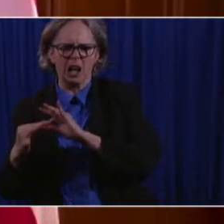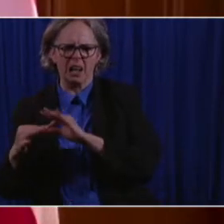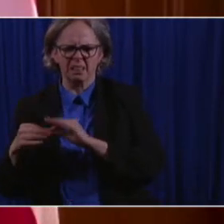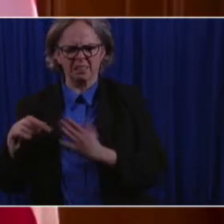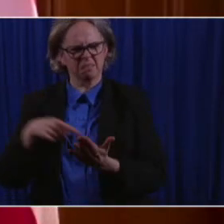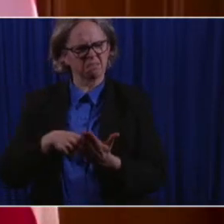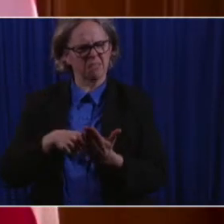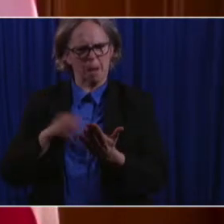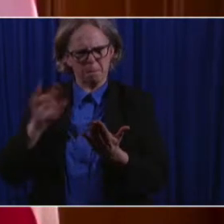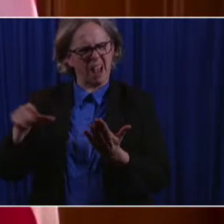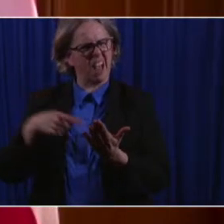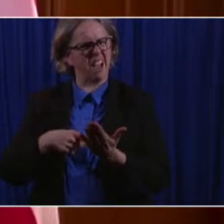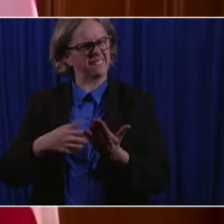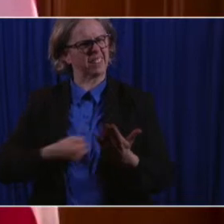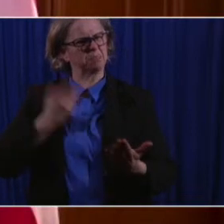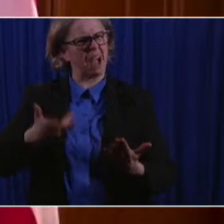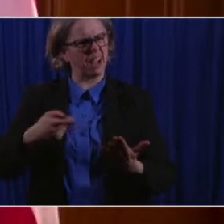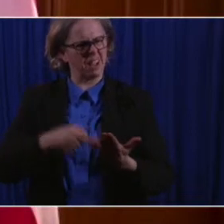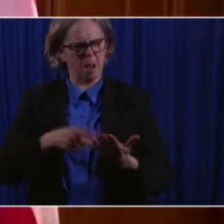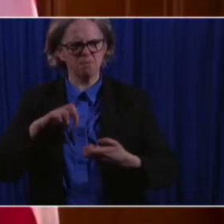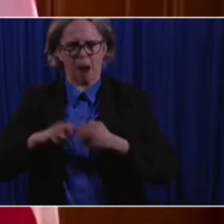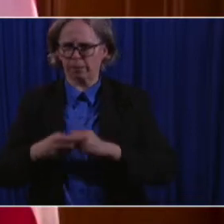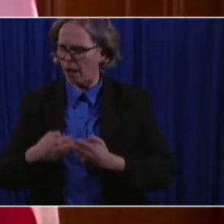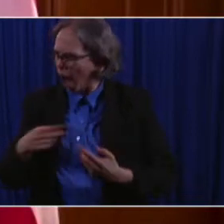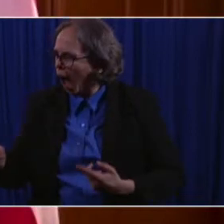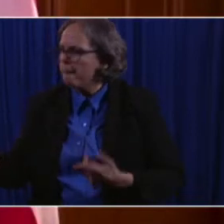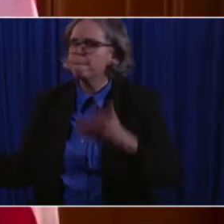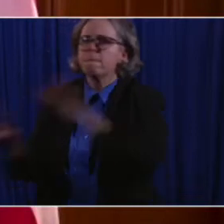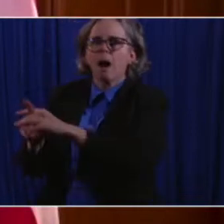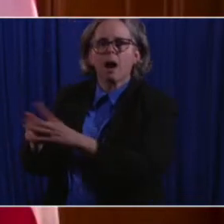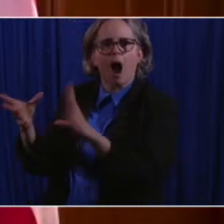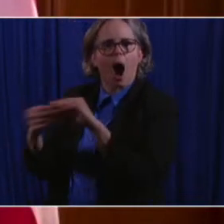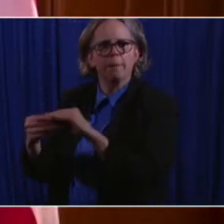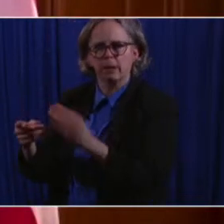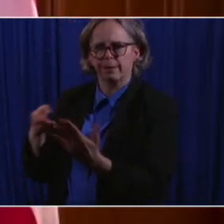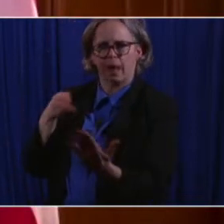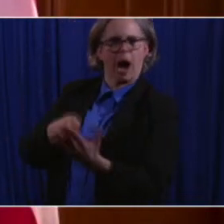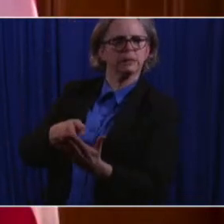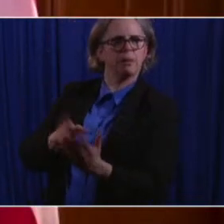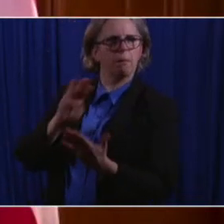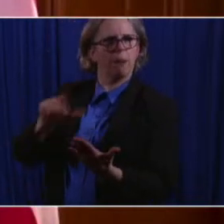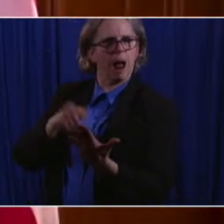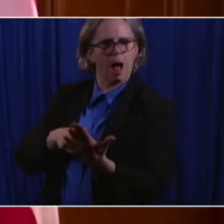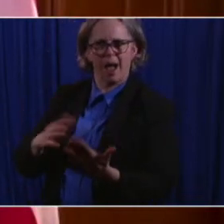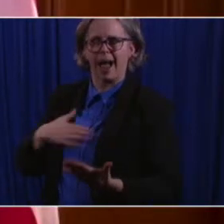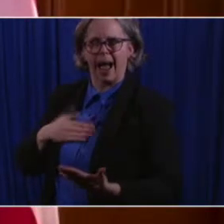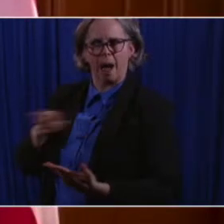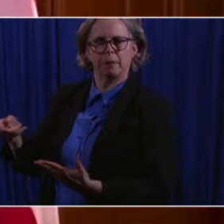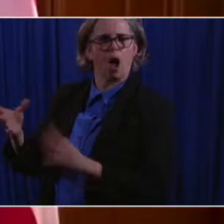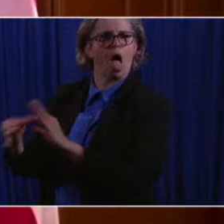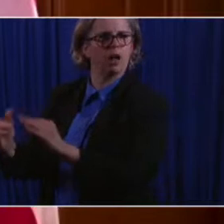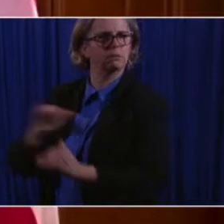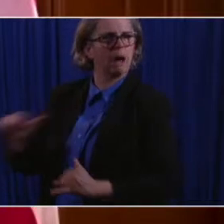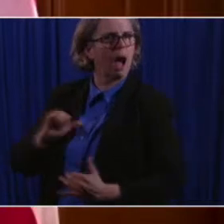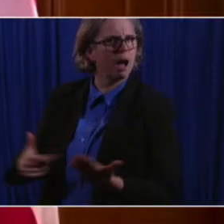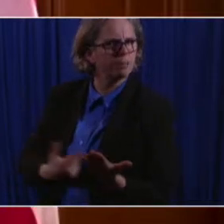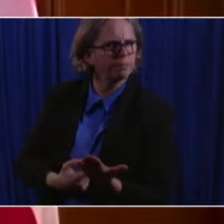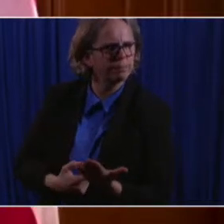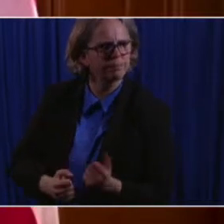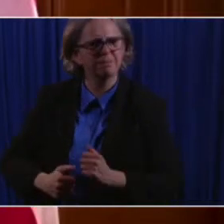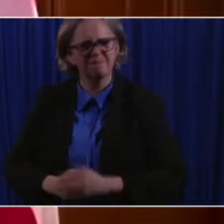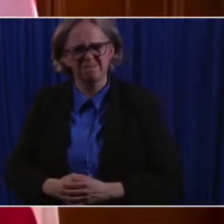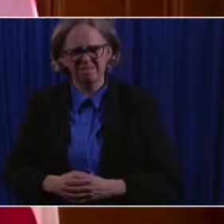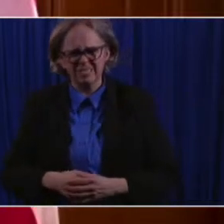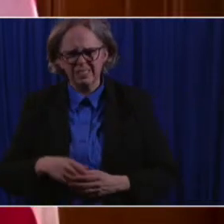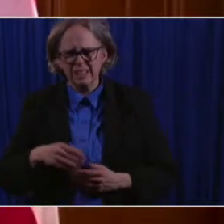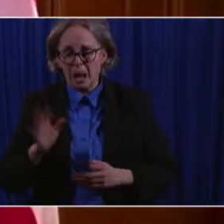quite candidly, I will tell you that in calls that I've made last few days before the vote, there